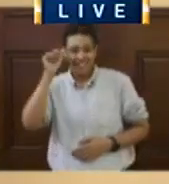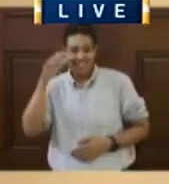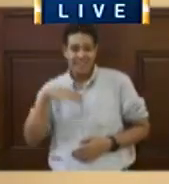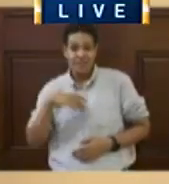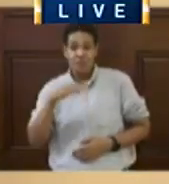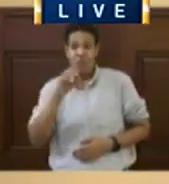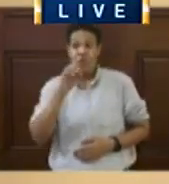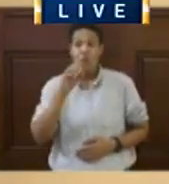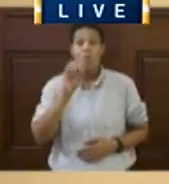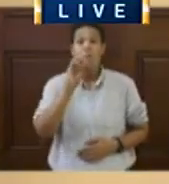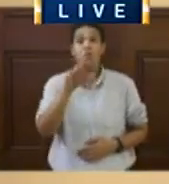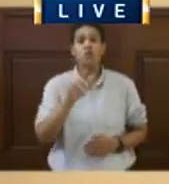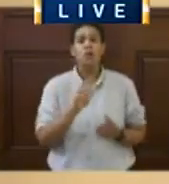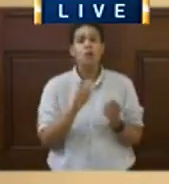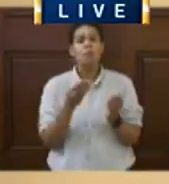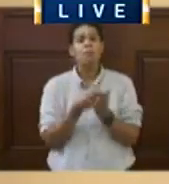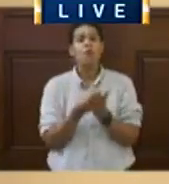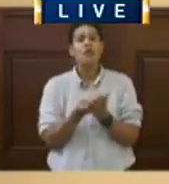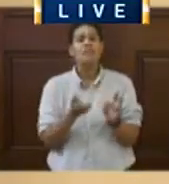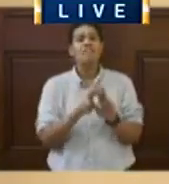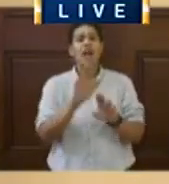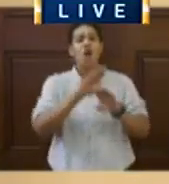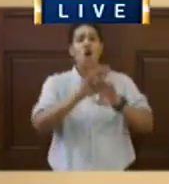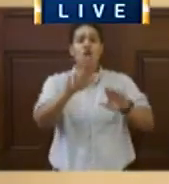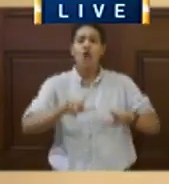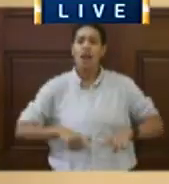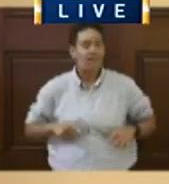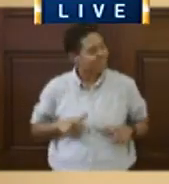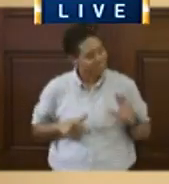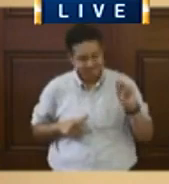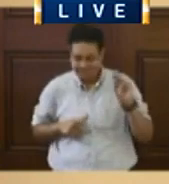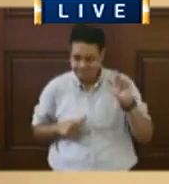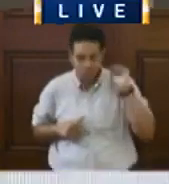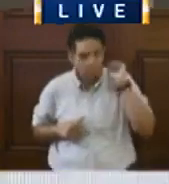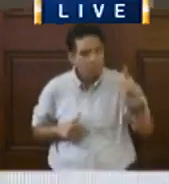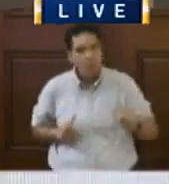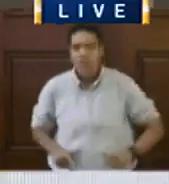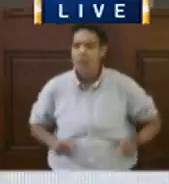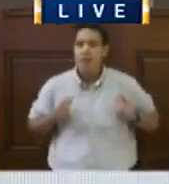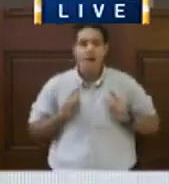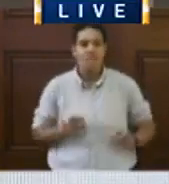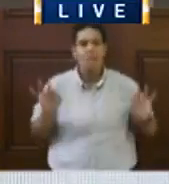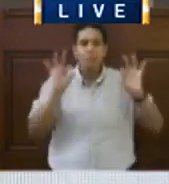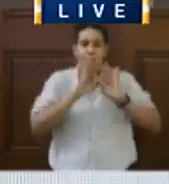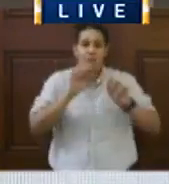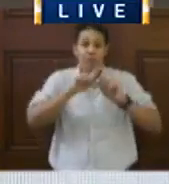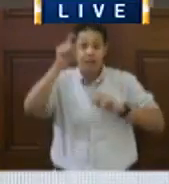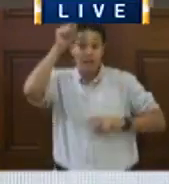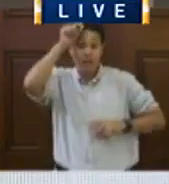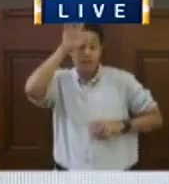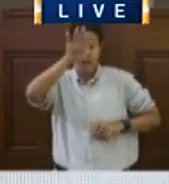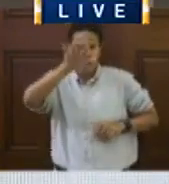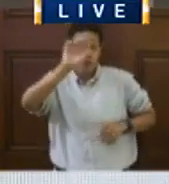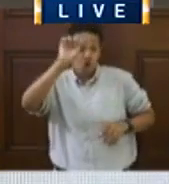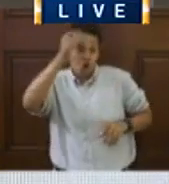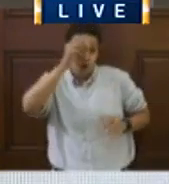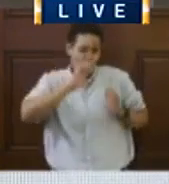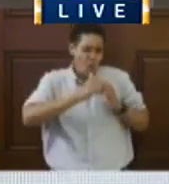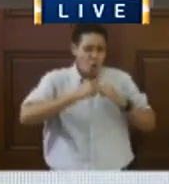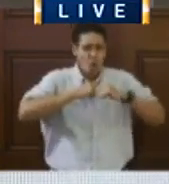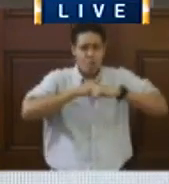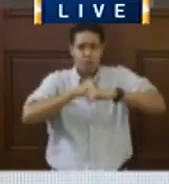life. Every life is important. But in order for the government to be effective in protecting your